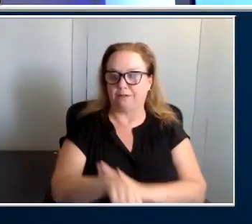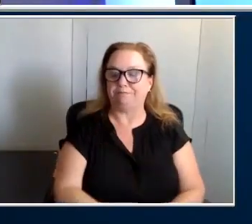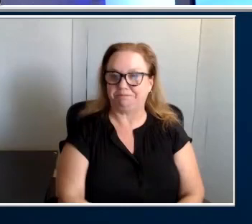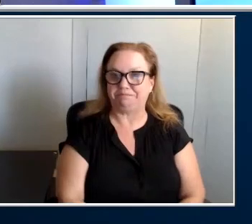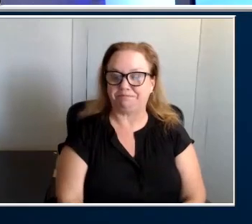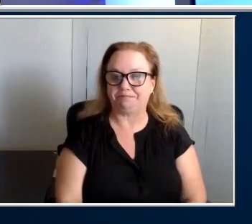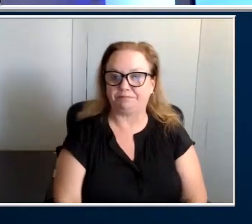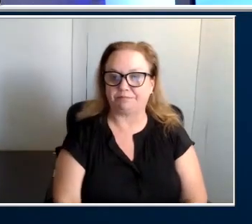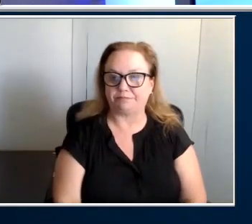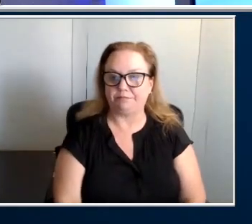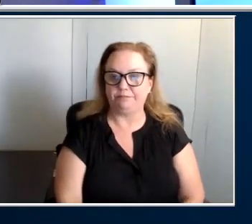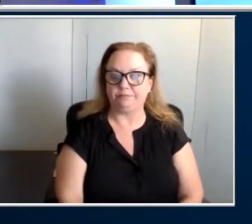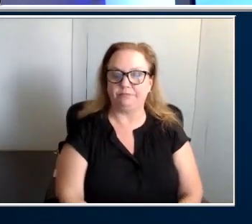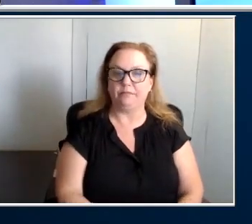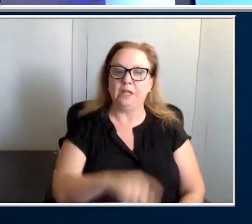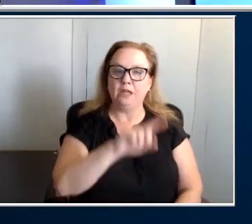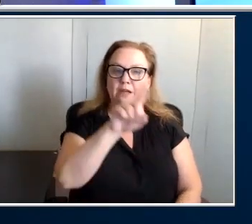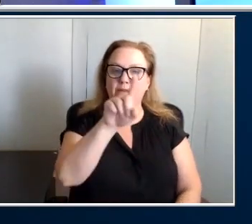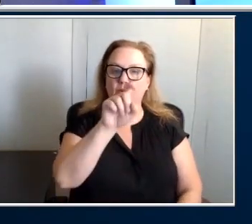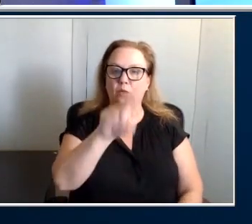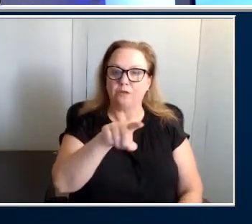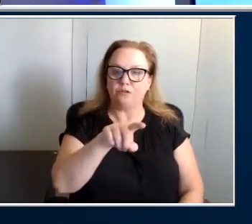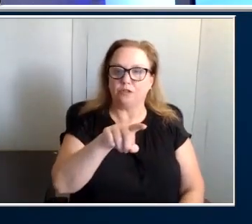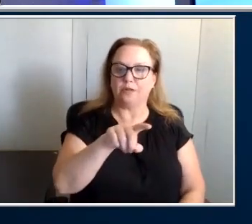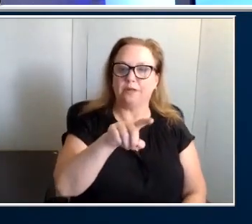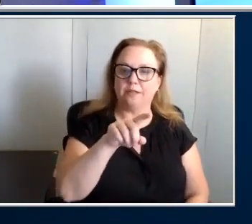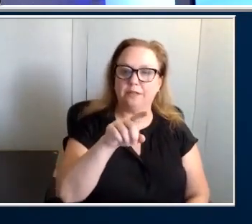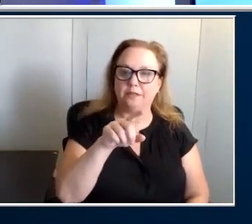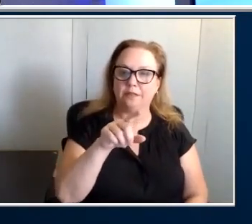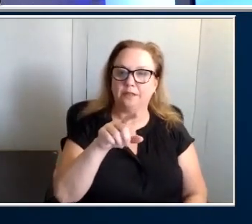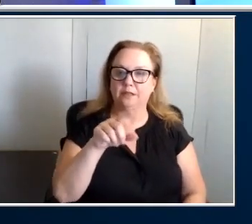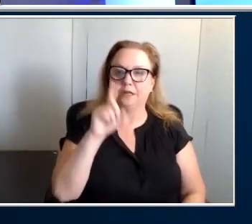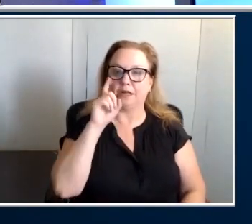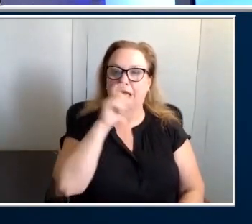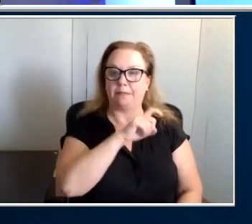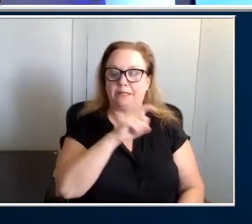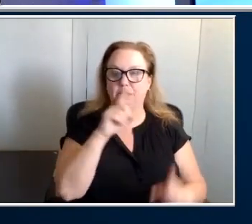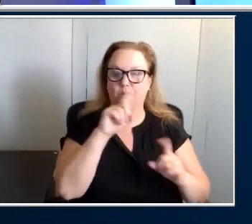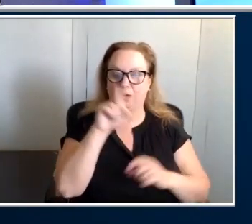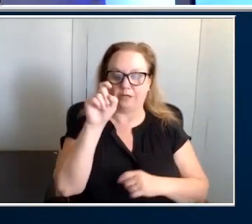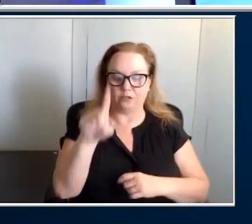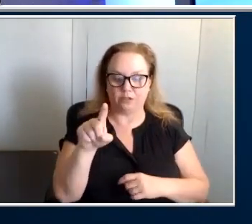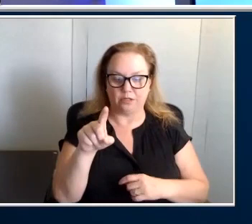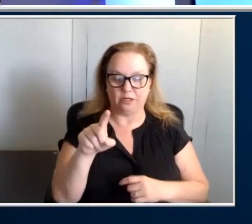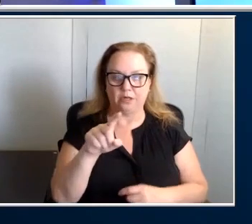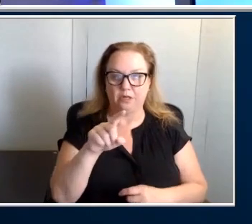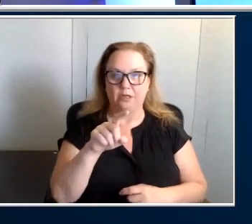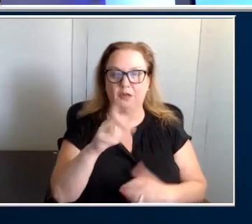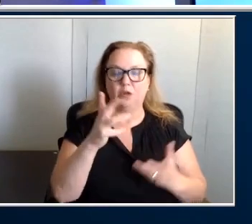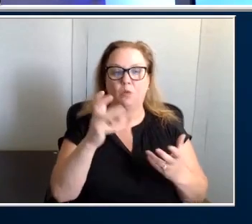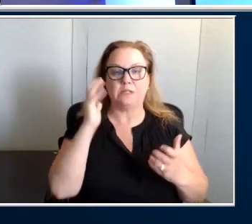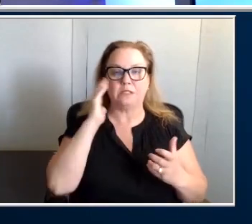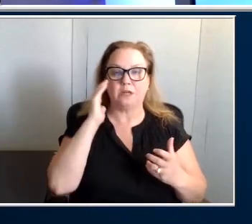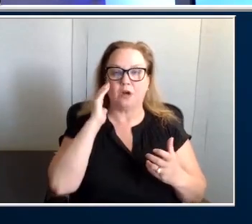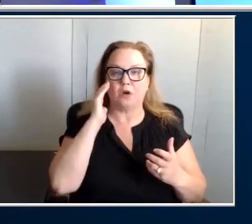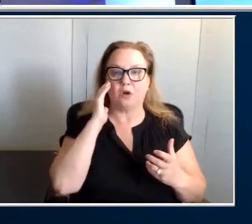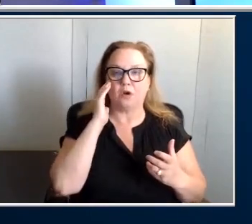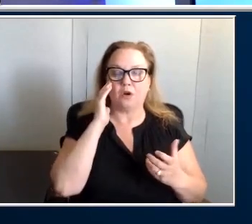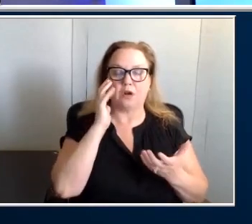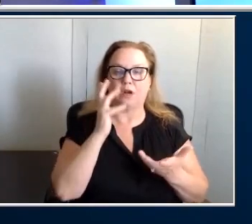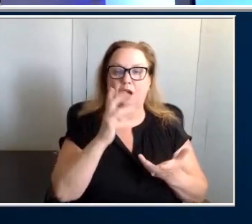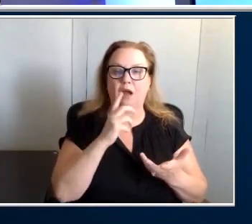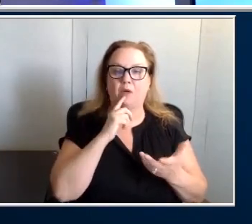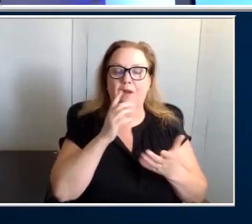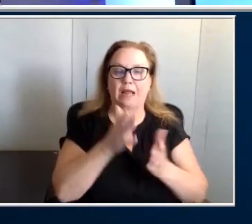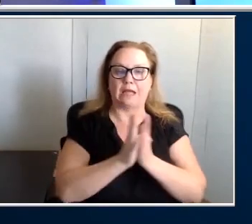Yen Liang has a question. This is a complex question. It's a good one. Yen would like to know, he writes, I would like to inquire